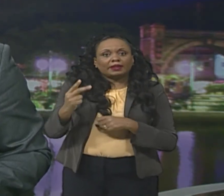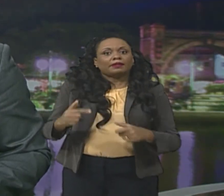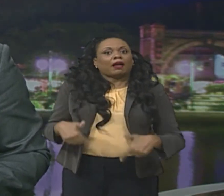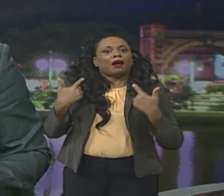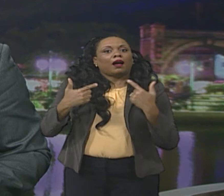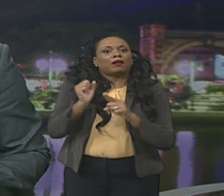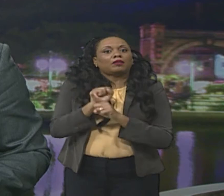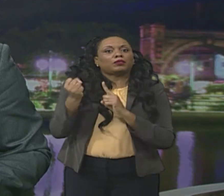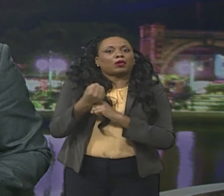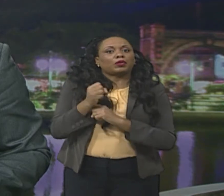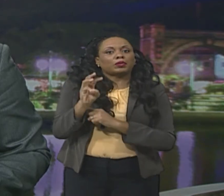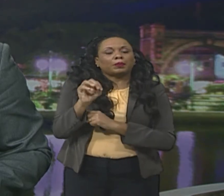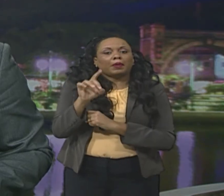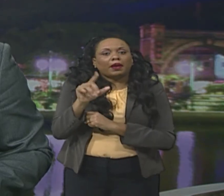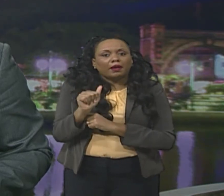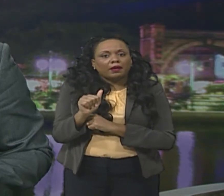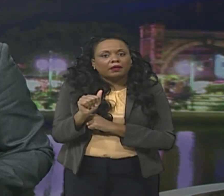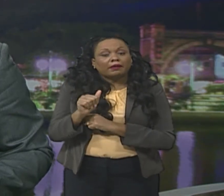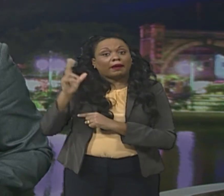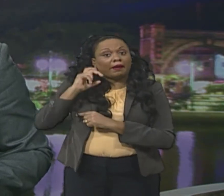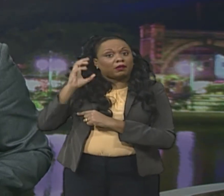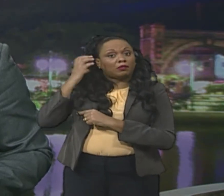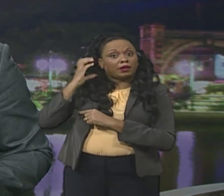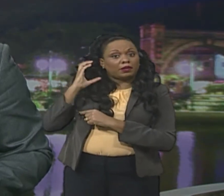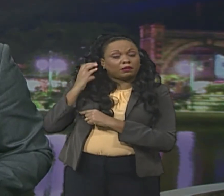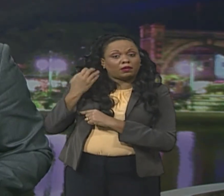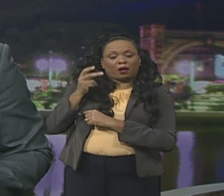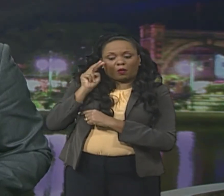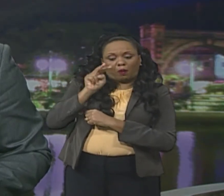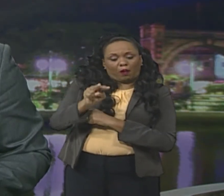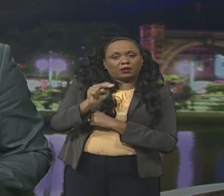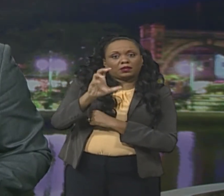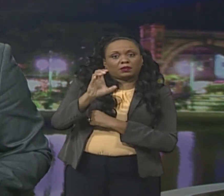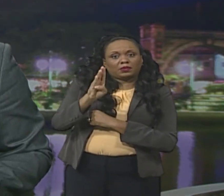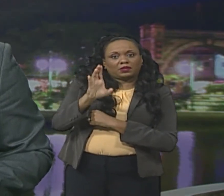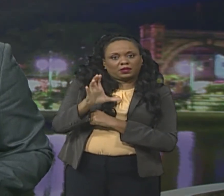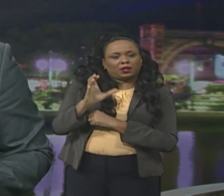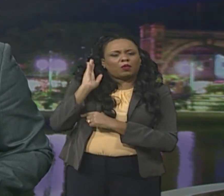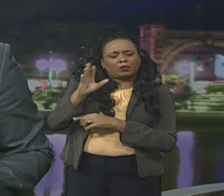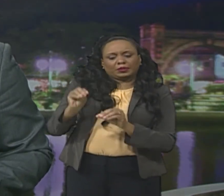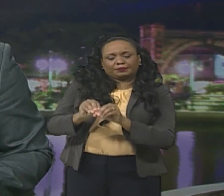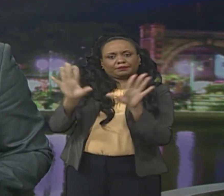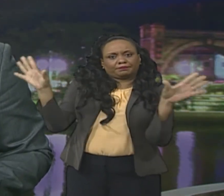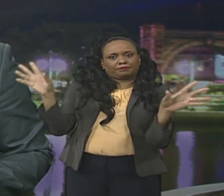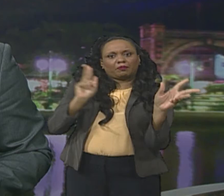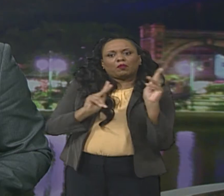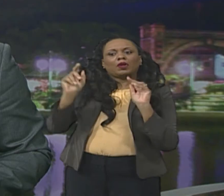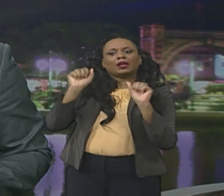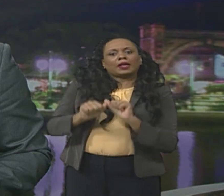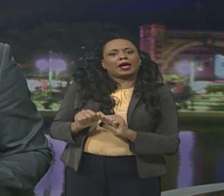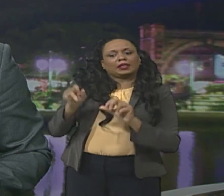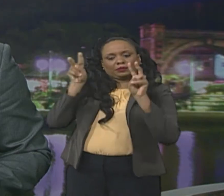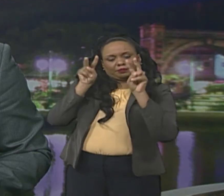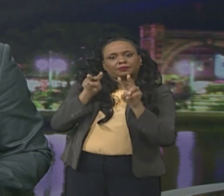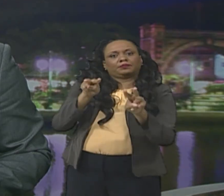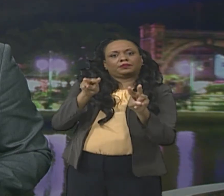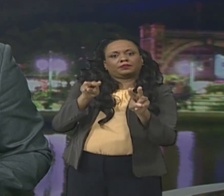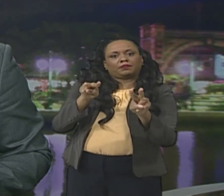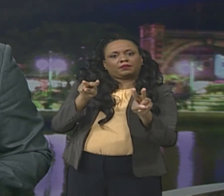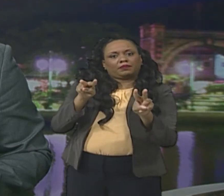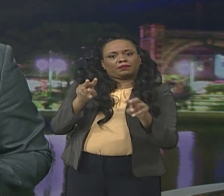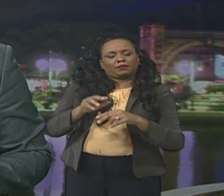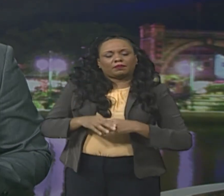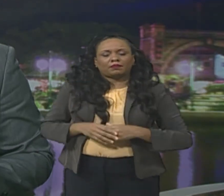radio, and CBC TV 8. Mr. Marshall says it will be done in a transparent manner, and the public will have an opportunity to inspect the